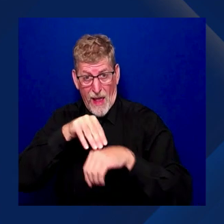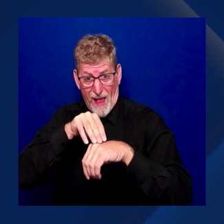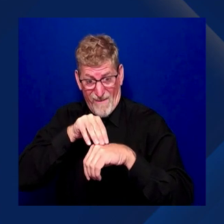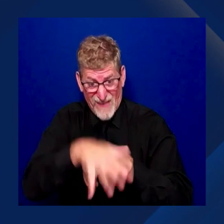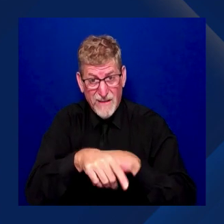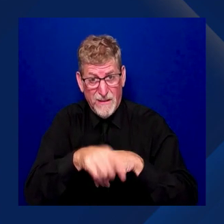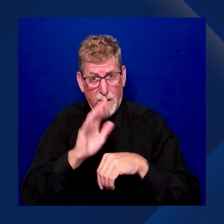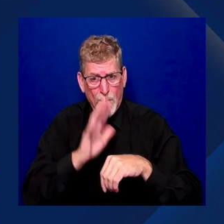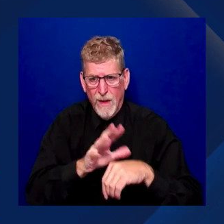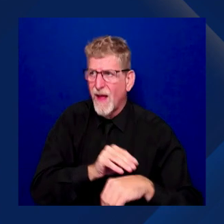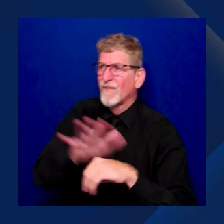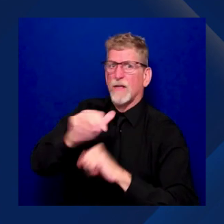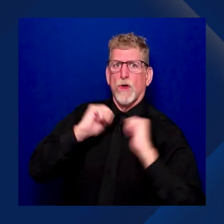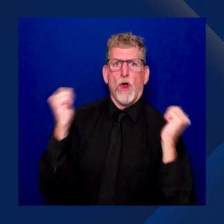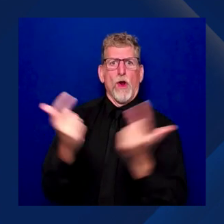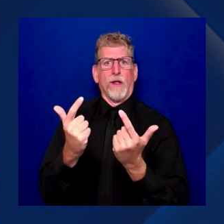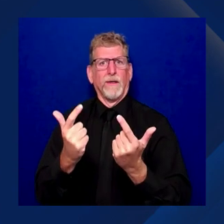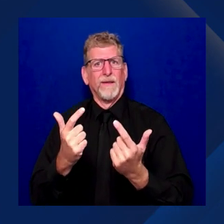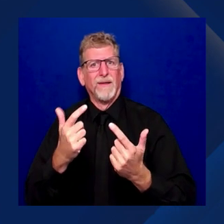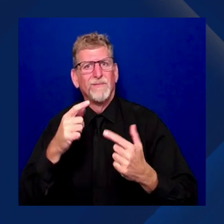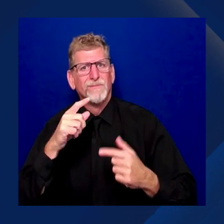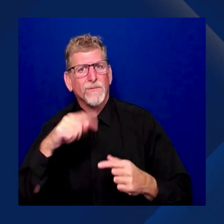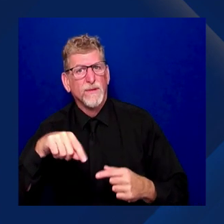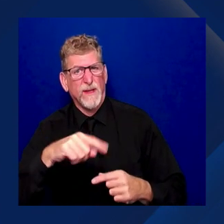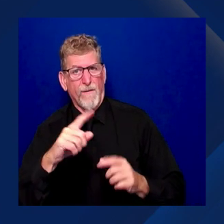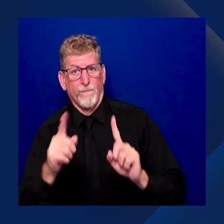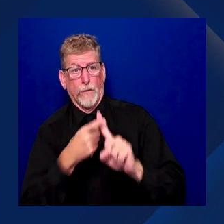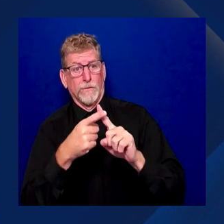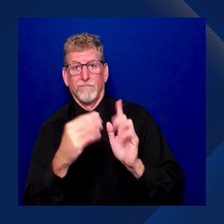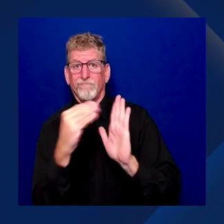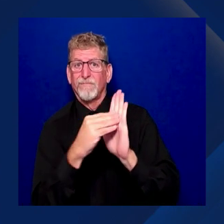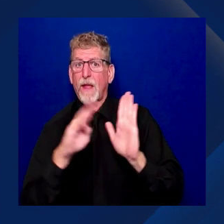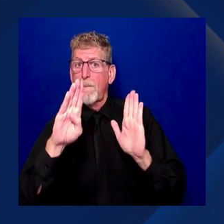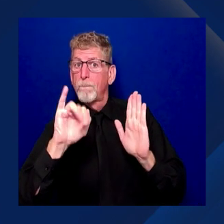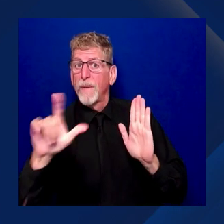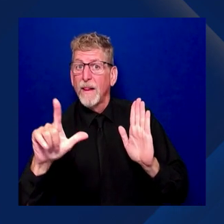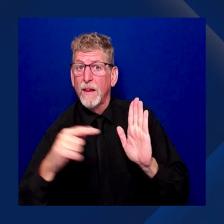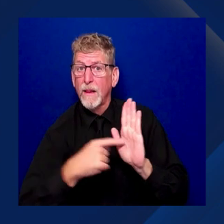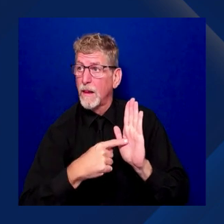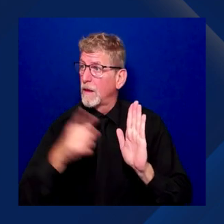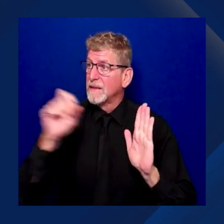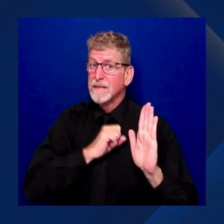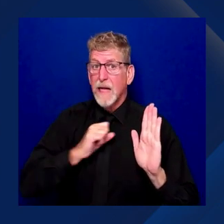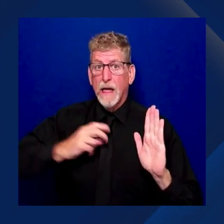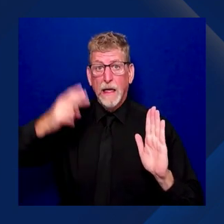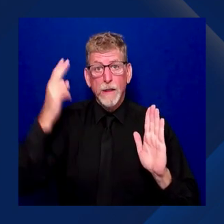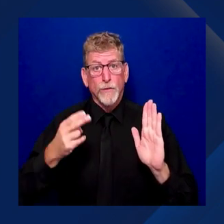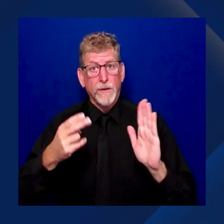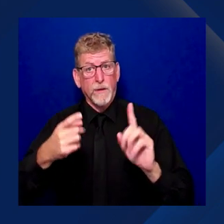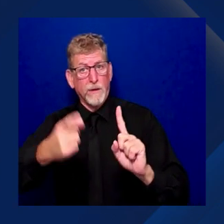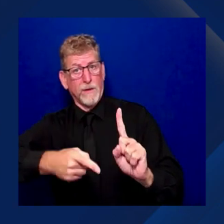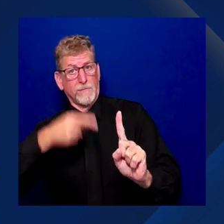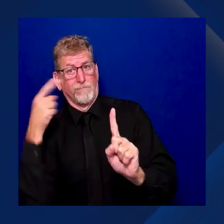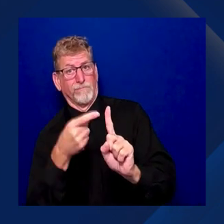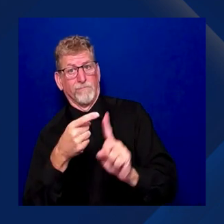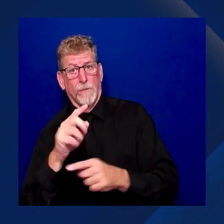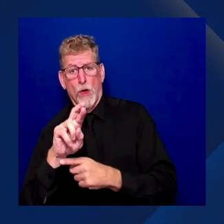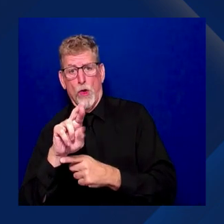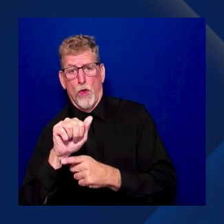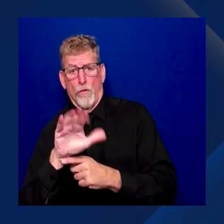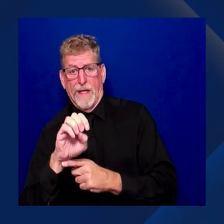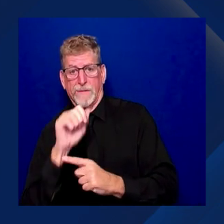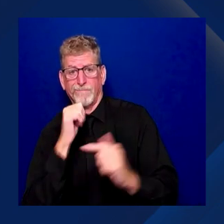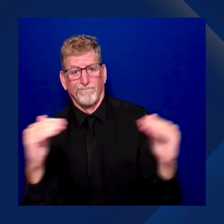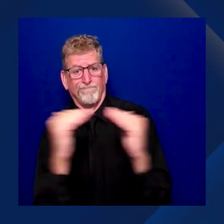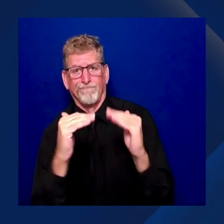first bills in the history of the United States Senate to target racial disparities in maternal mortality and to take on